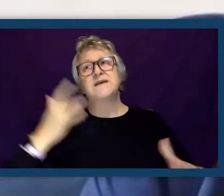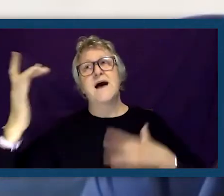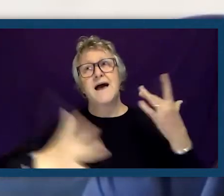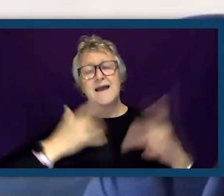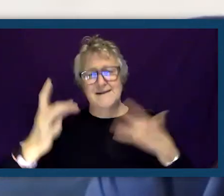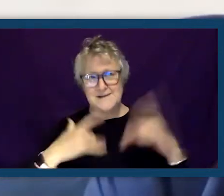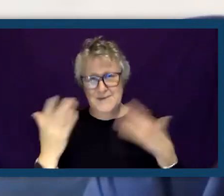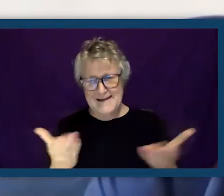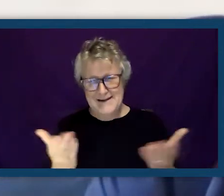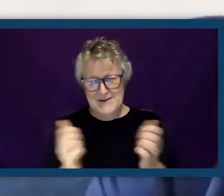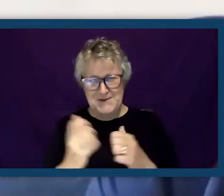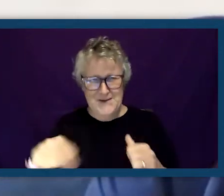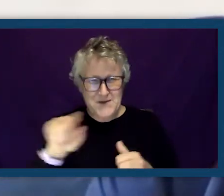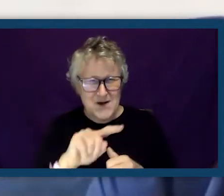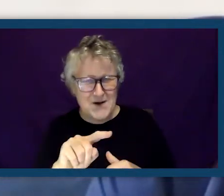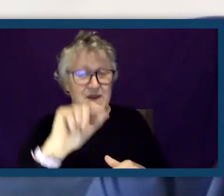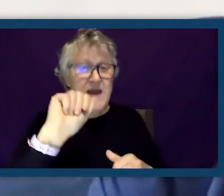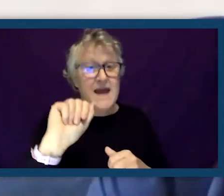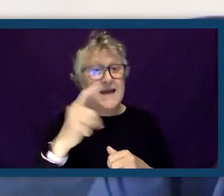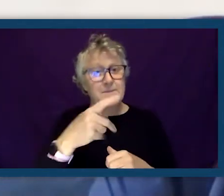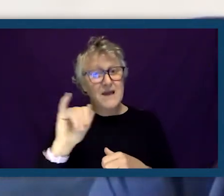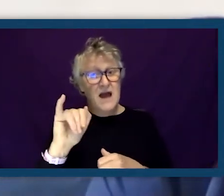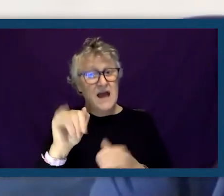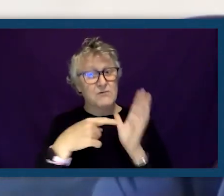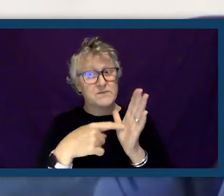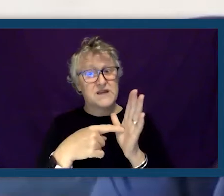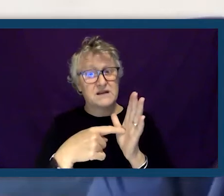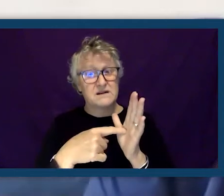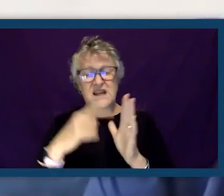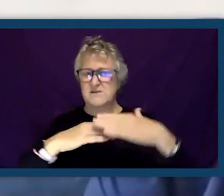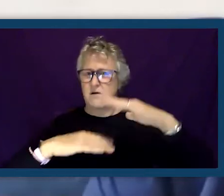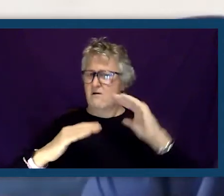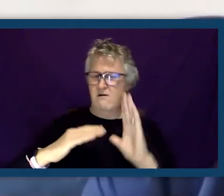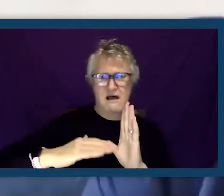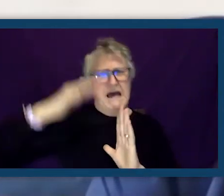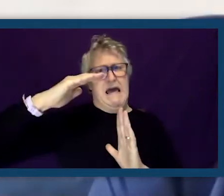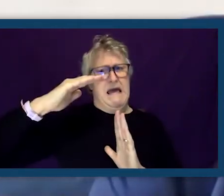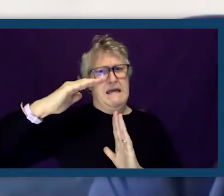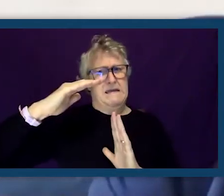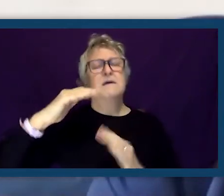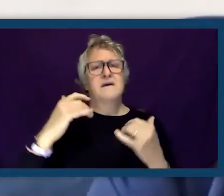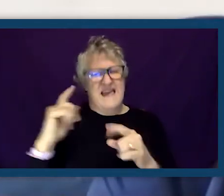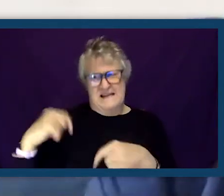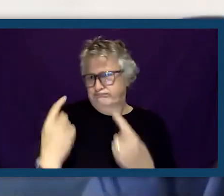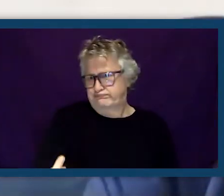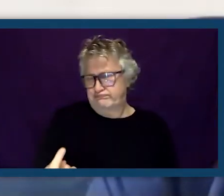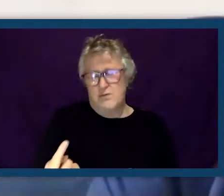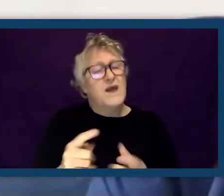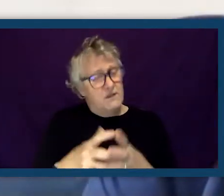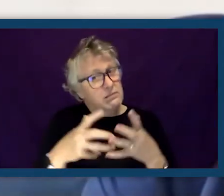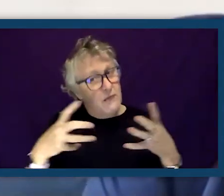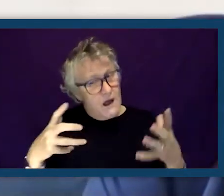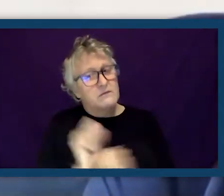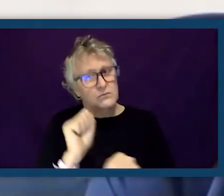all. API representation is at an all-time high point compared to years past, and we have so much more work to do within the